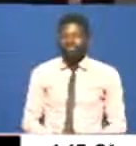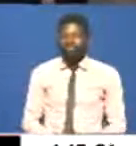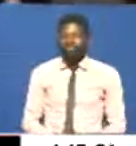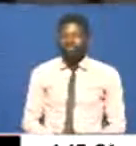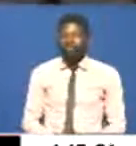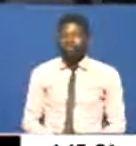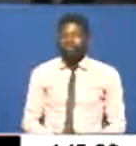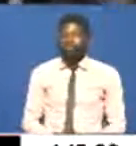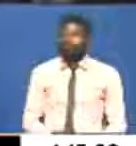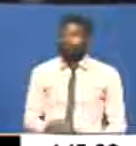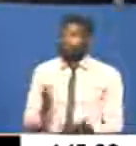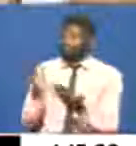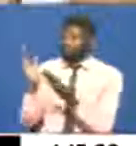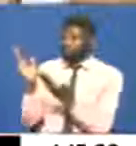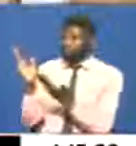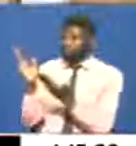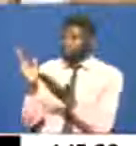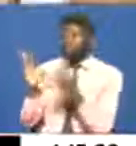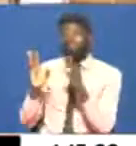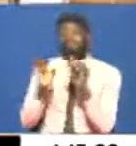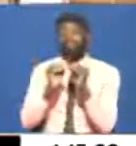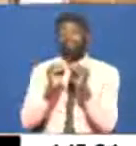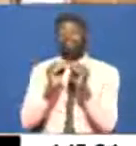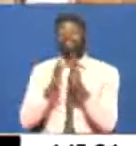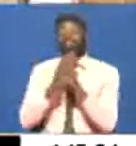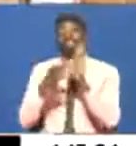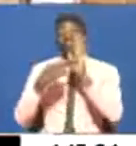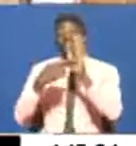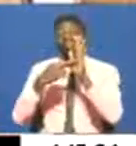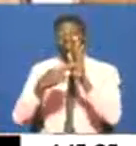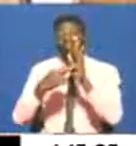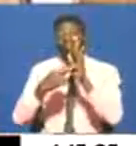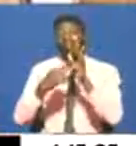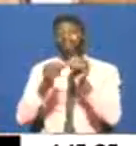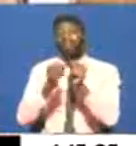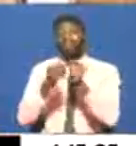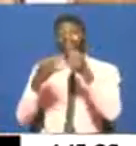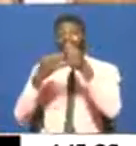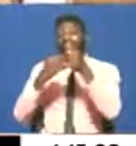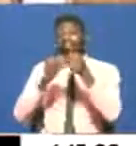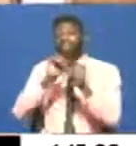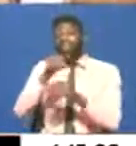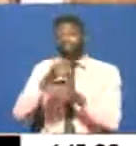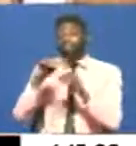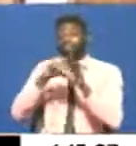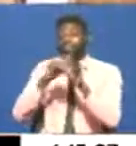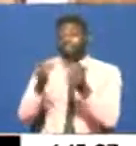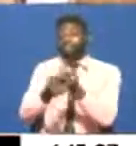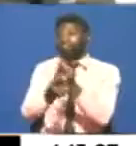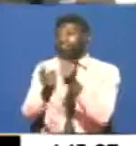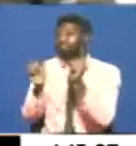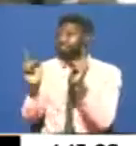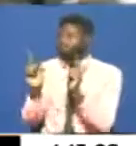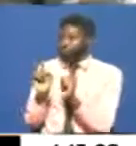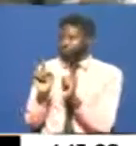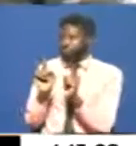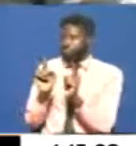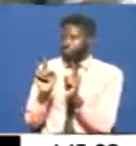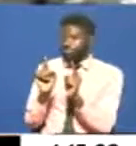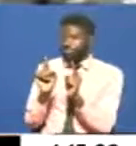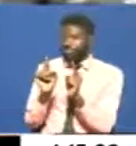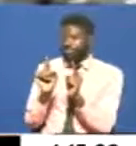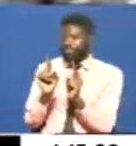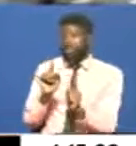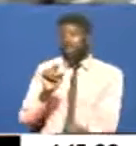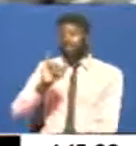consultative forum with the representatives of 18,000 members of the organization KIDPA. Patron Peter Tena observed